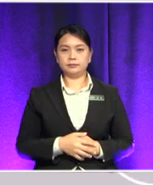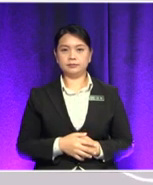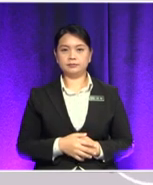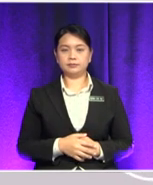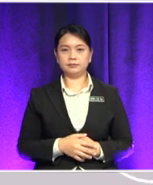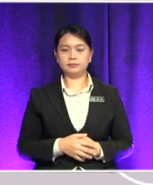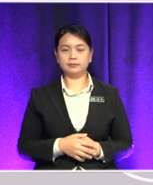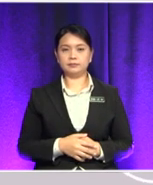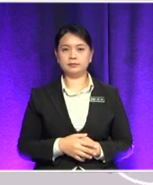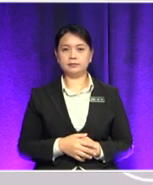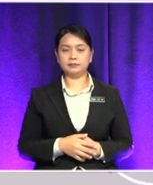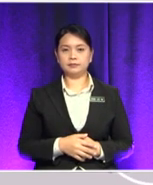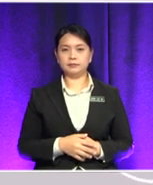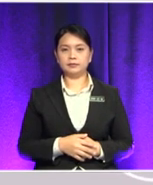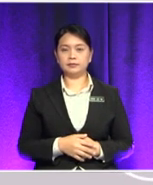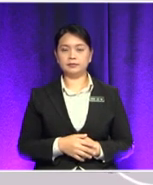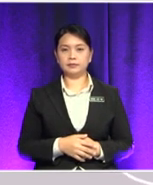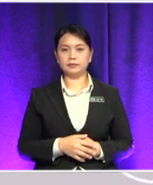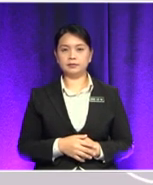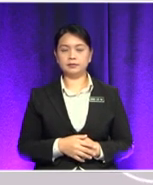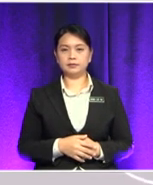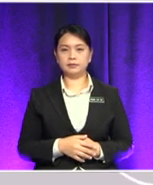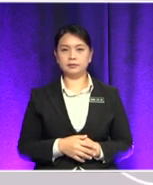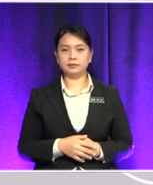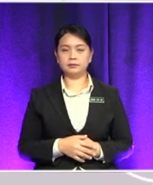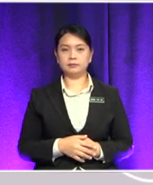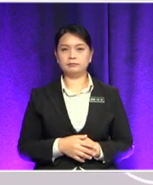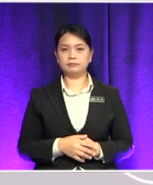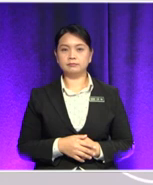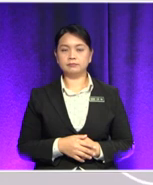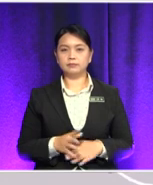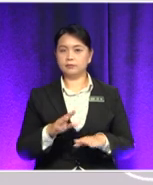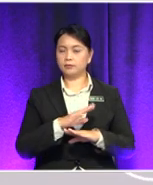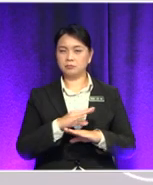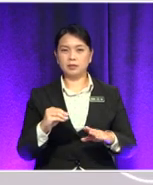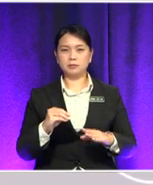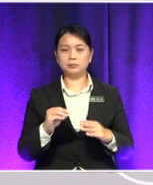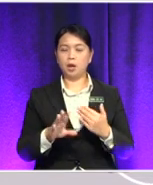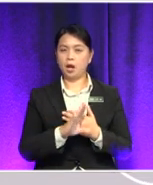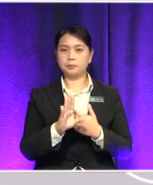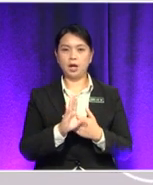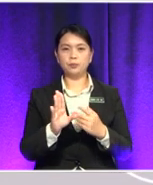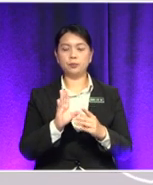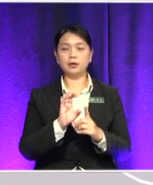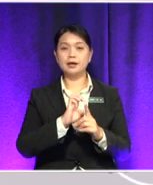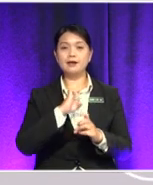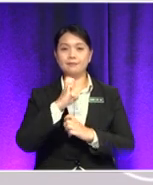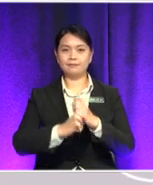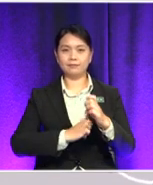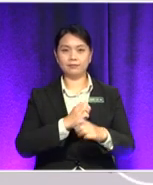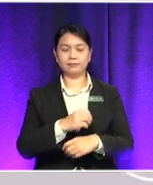our environment is like heading towards the destruction of the earth. Wow. Oh, okay. Good